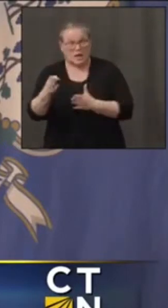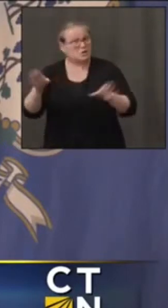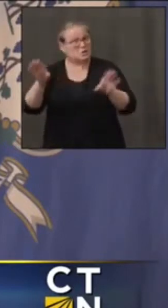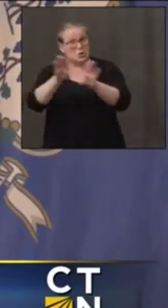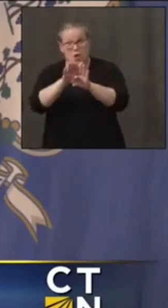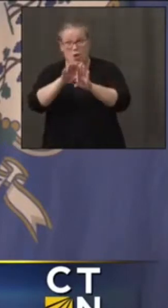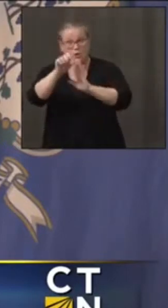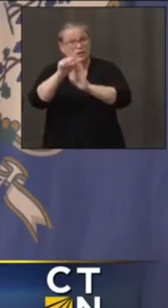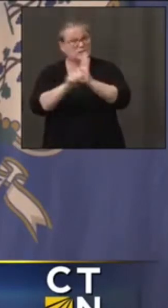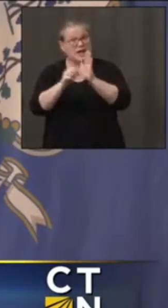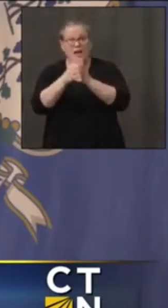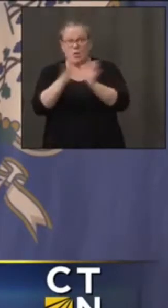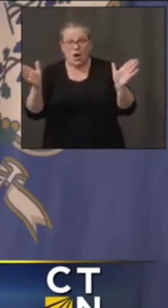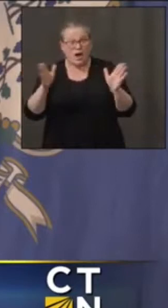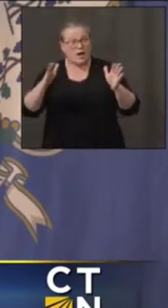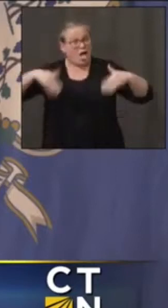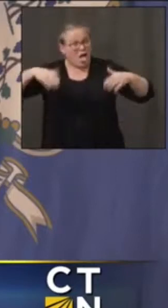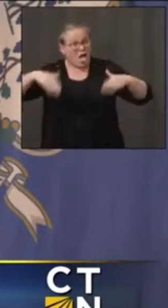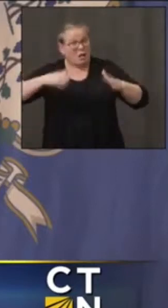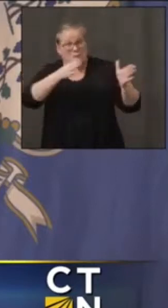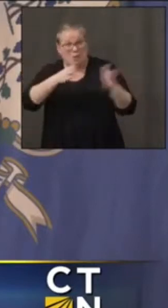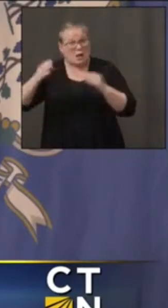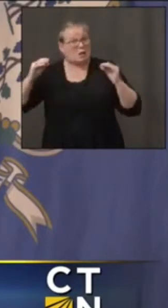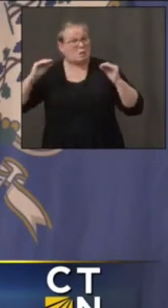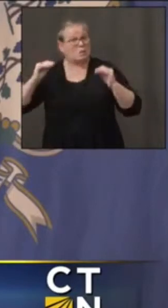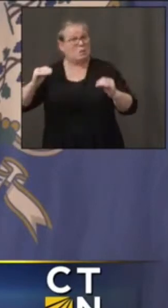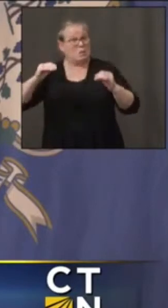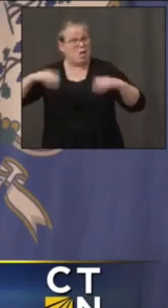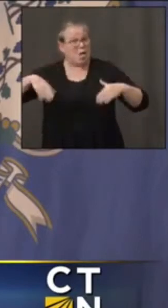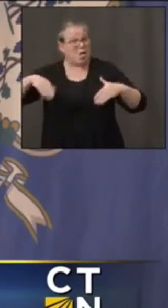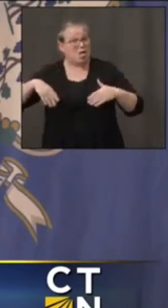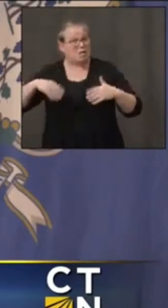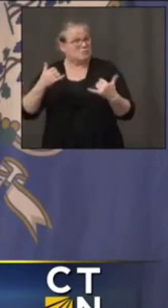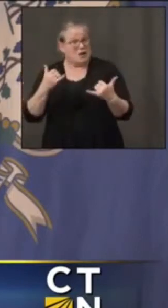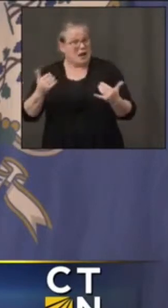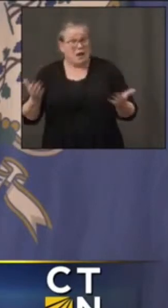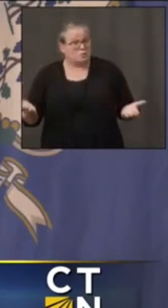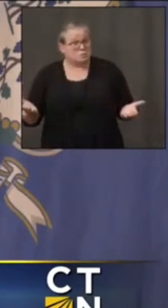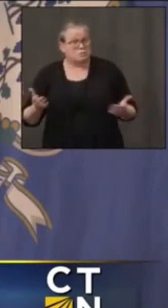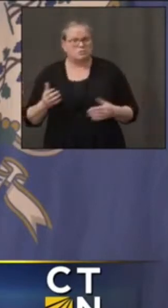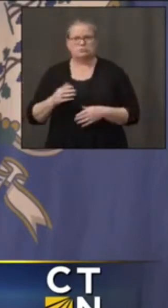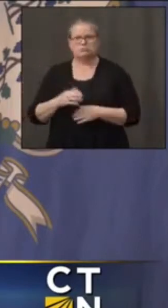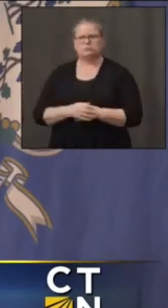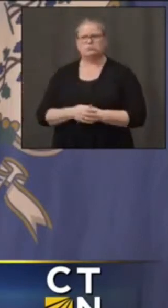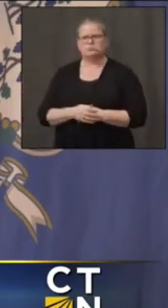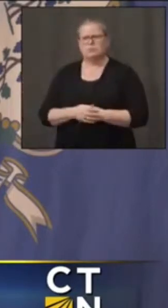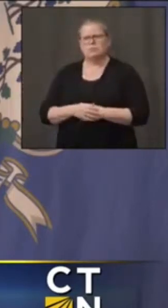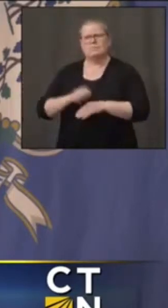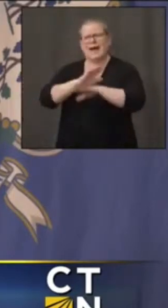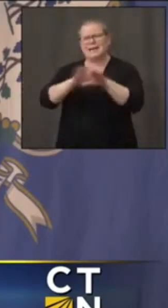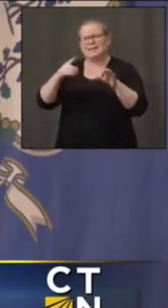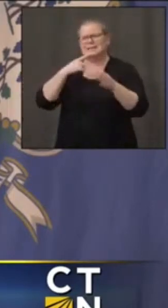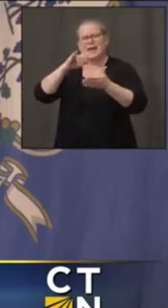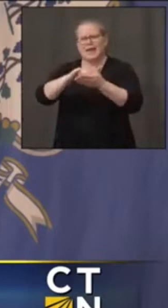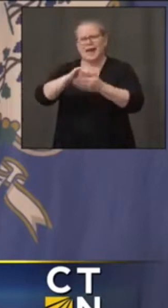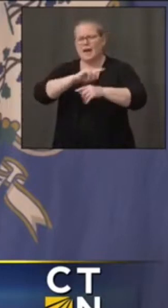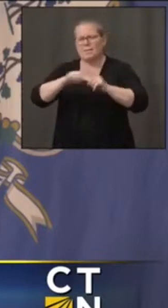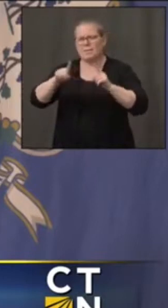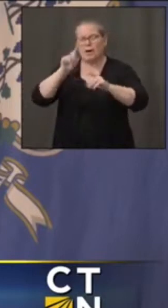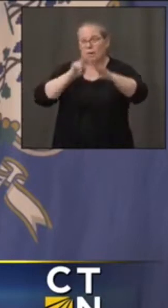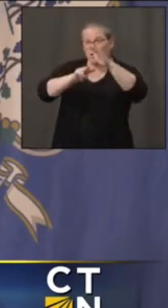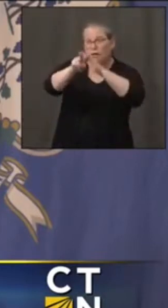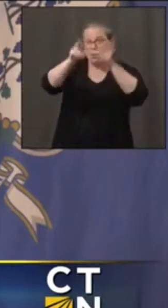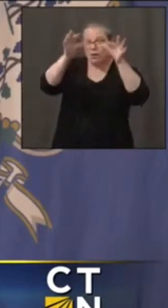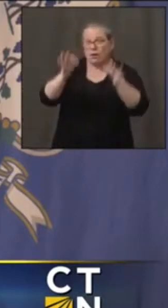statewide at all, throughout this wave that we're going through? No, I don't think I said that, but I said I certainly don't anticipate it at this